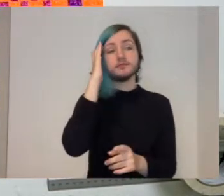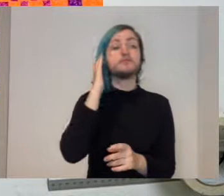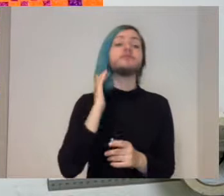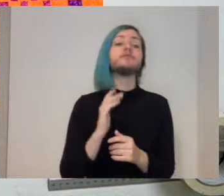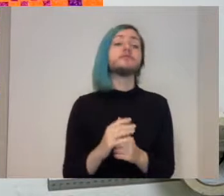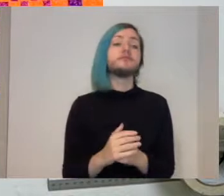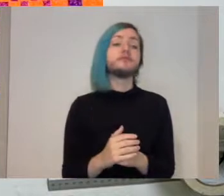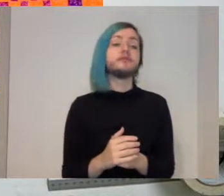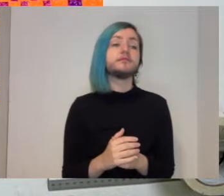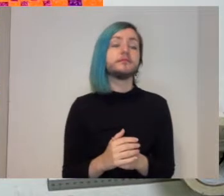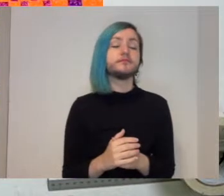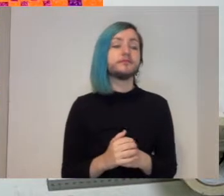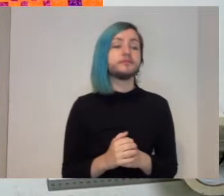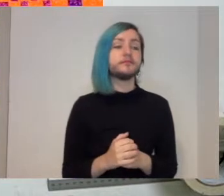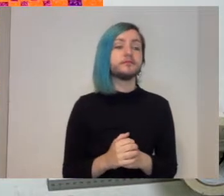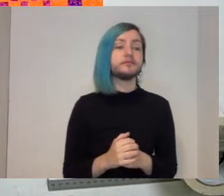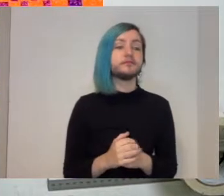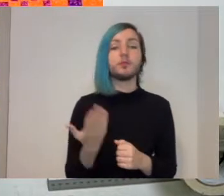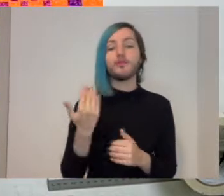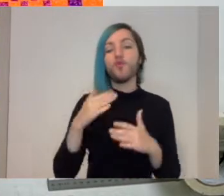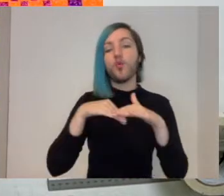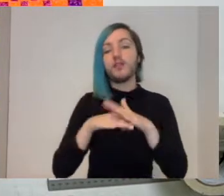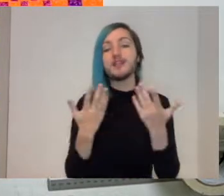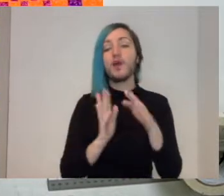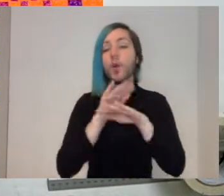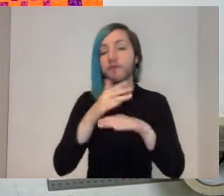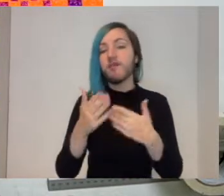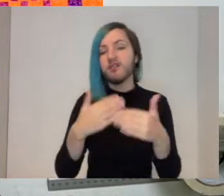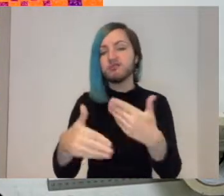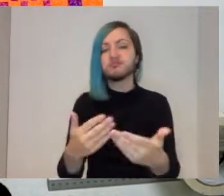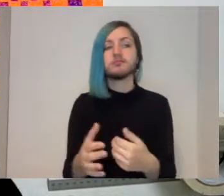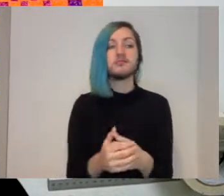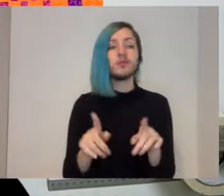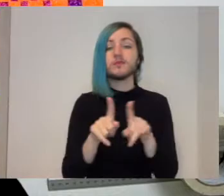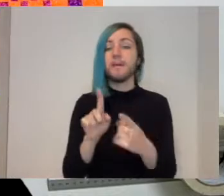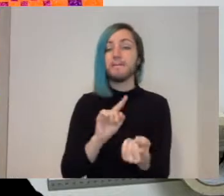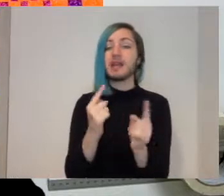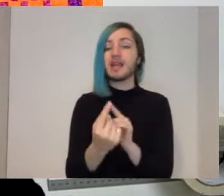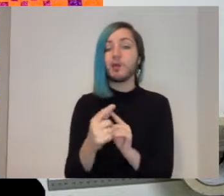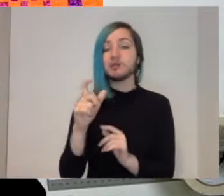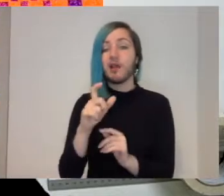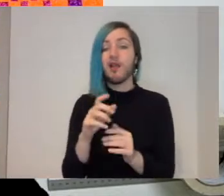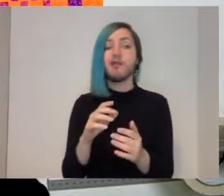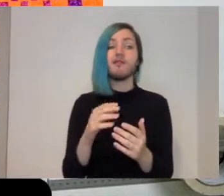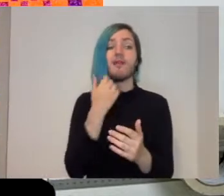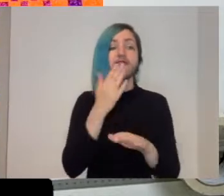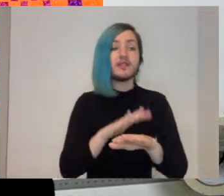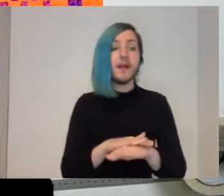one. So you just keep on doing the counter colour each time, so it gives that